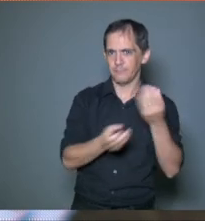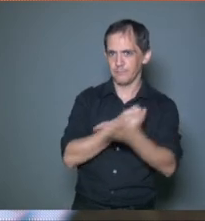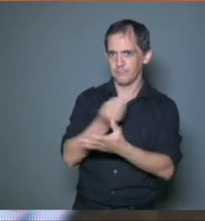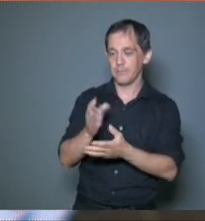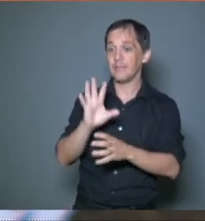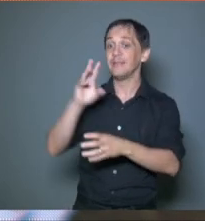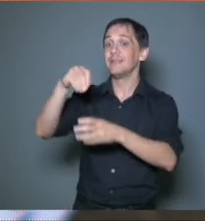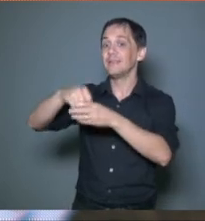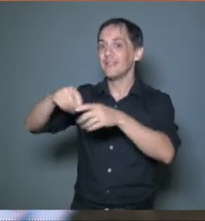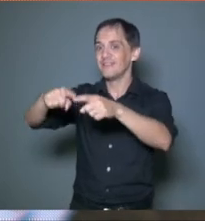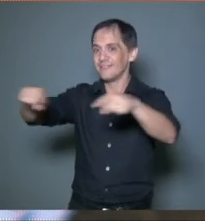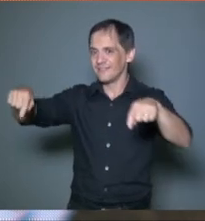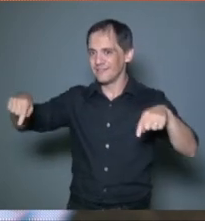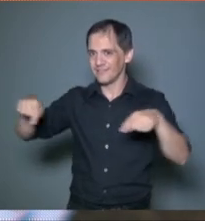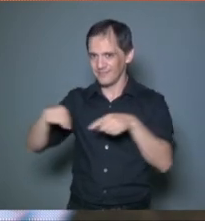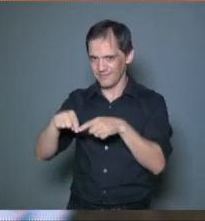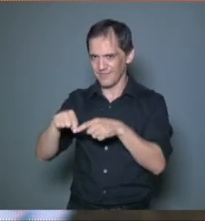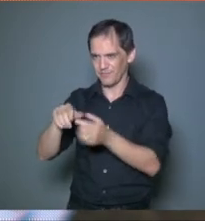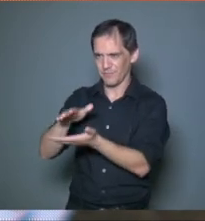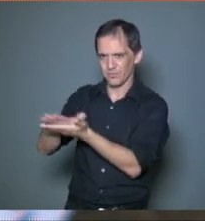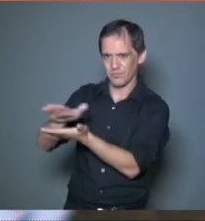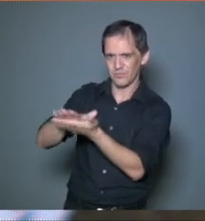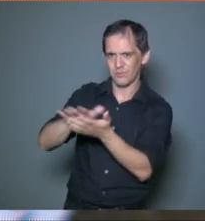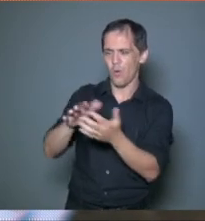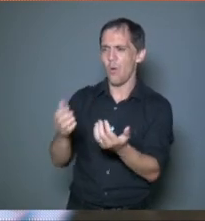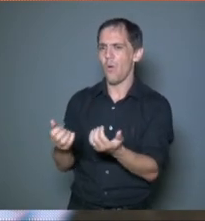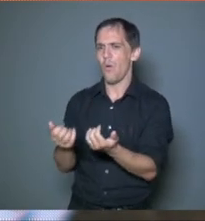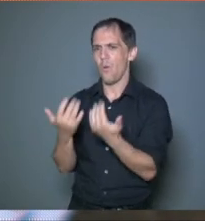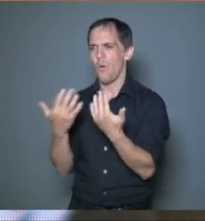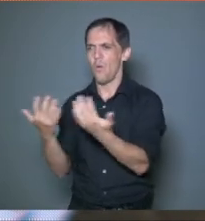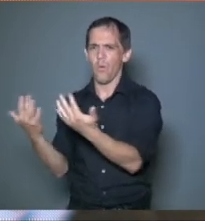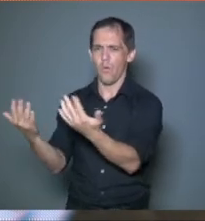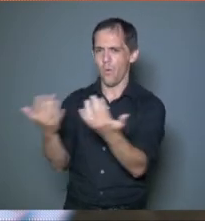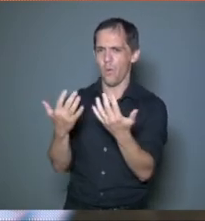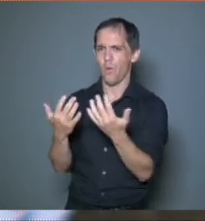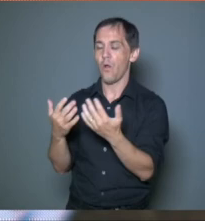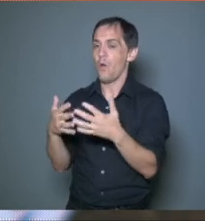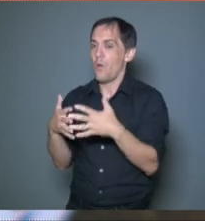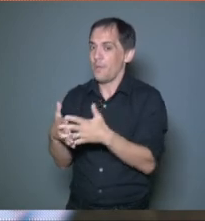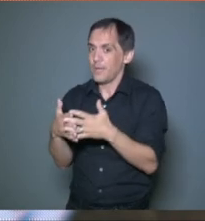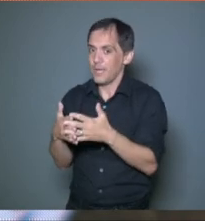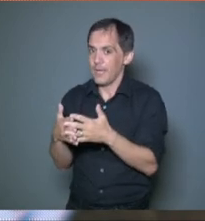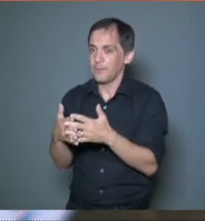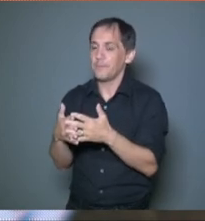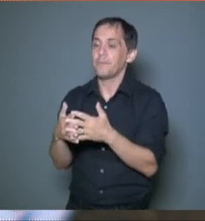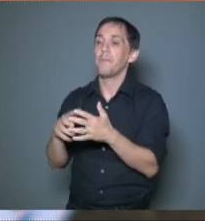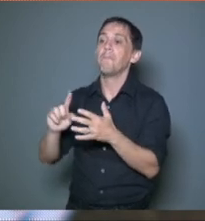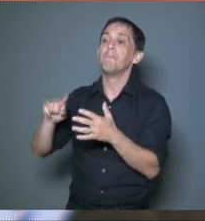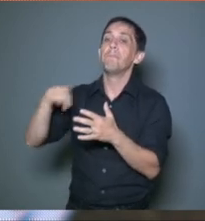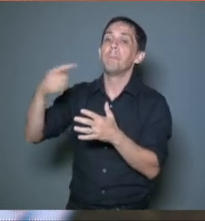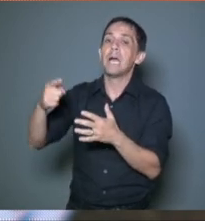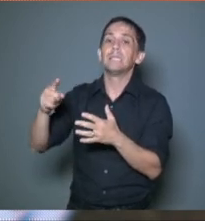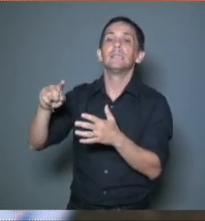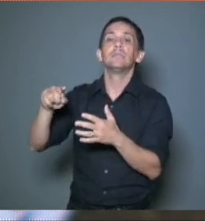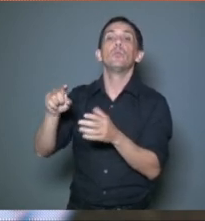outside the farm gates and complex management within the farm